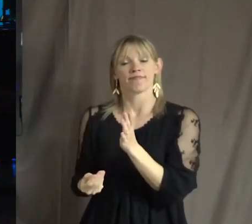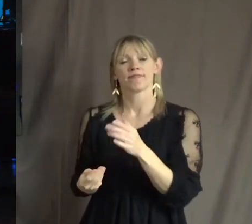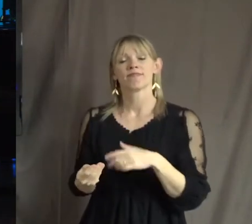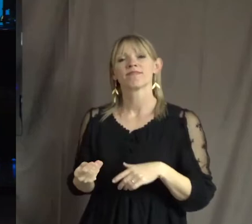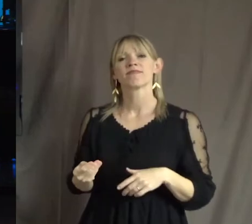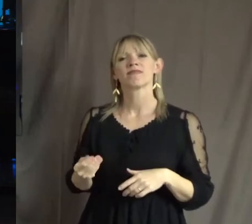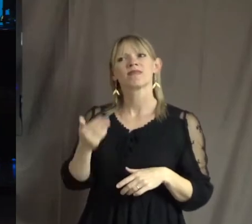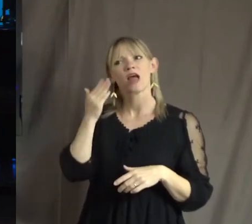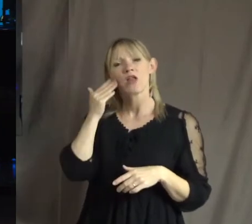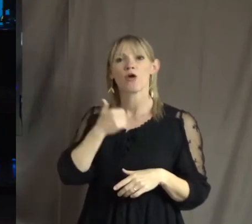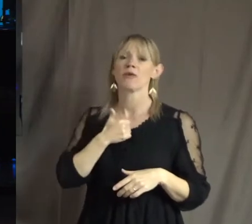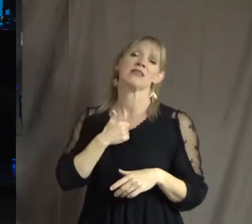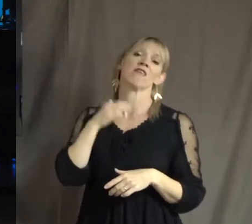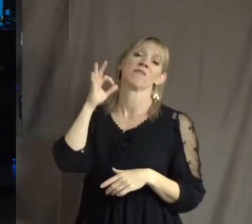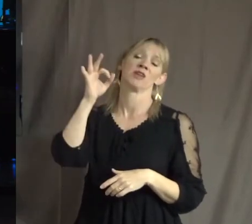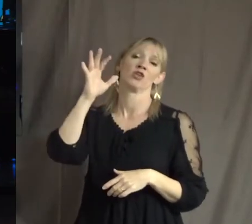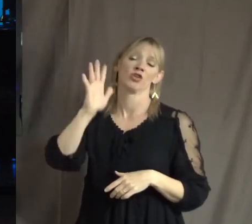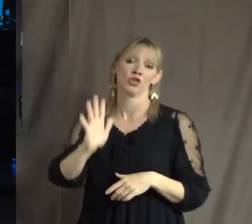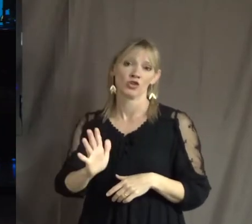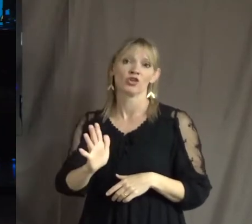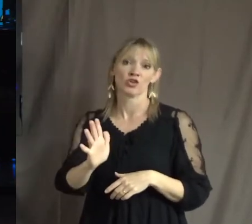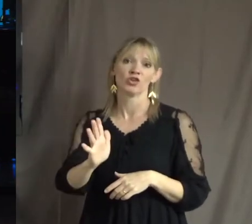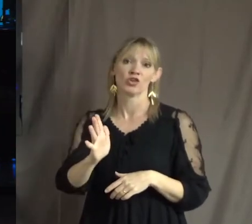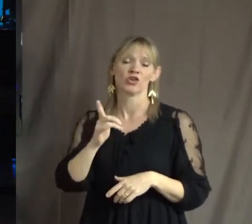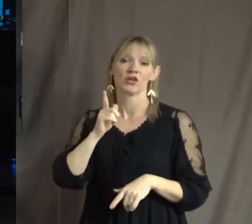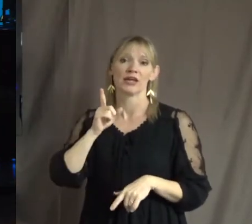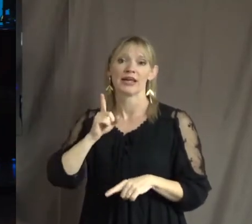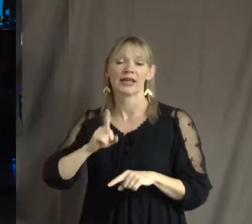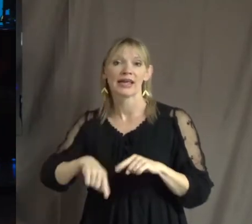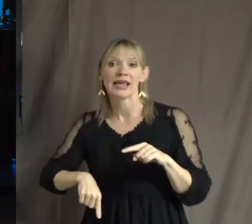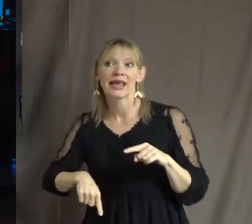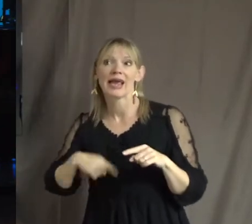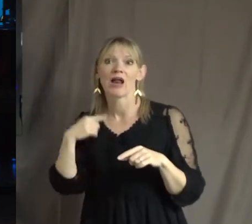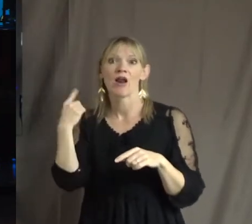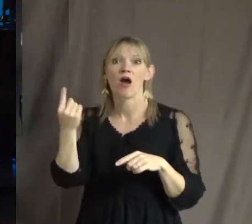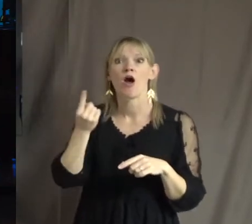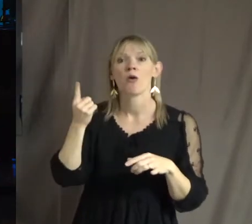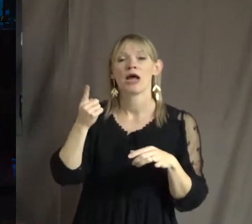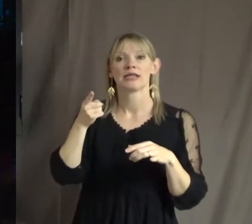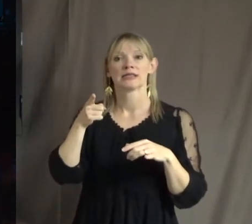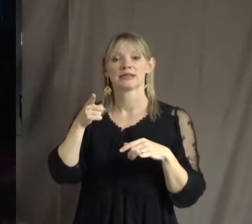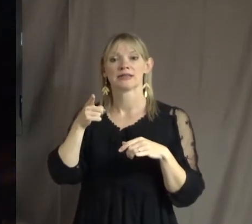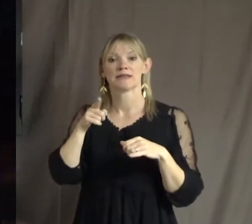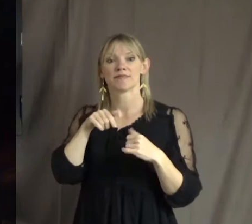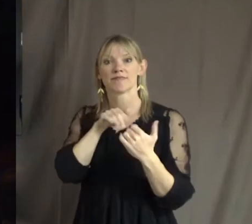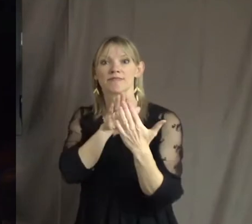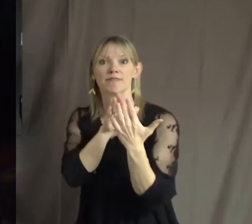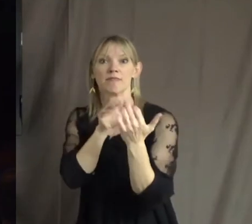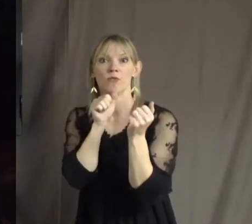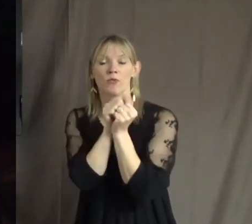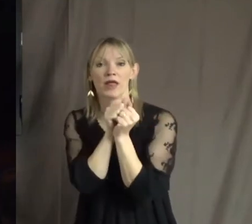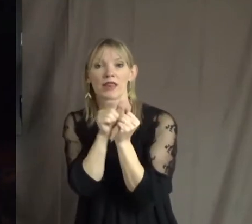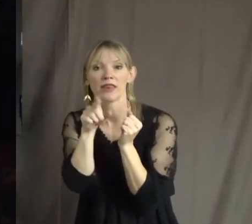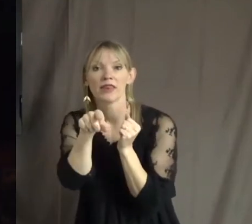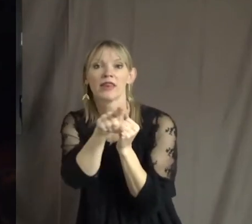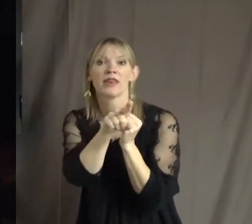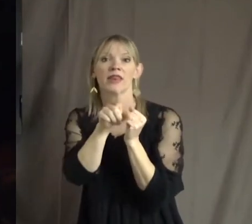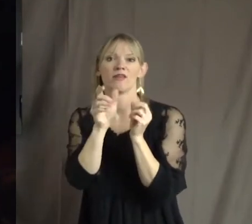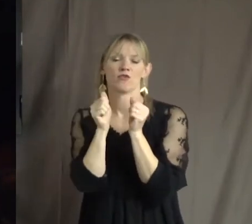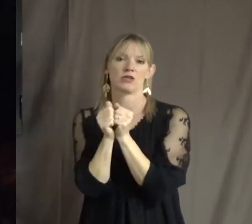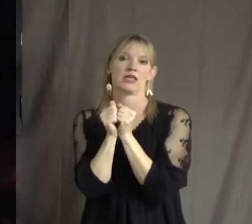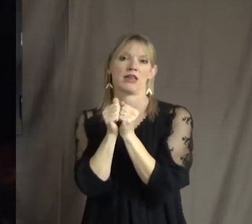I know myself as a minister, not being able to always just be present there for you or to gather in